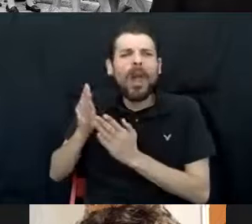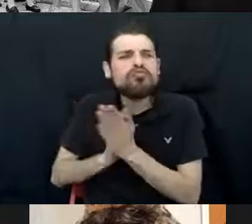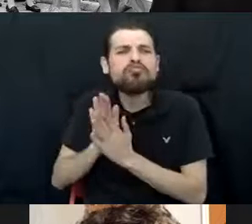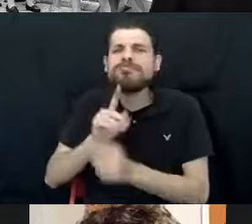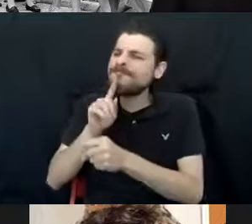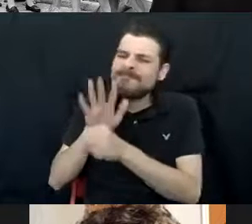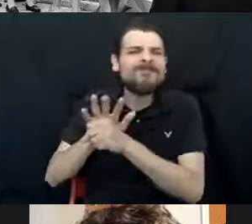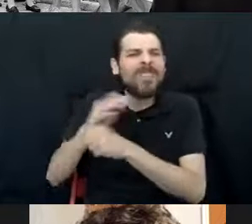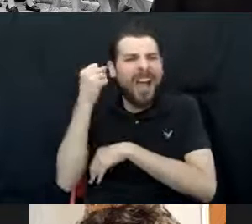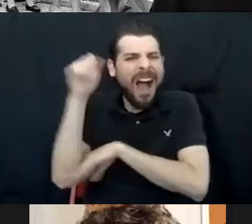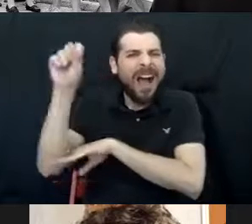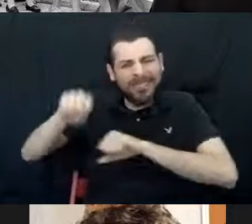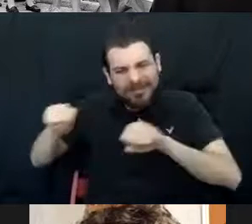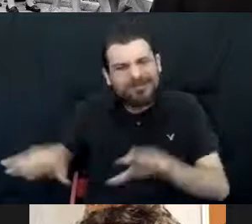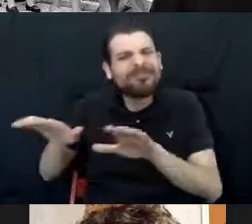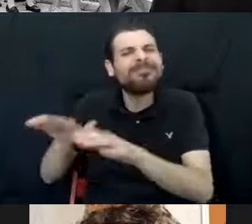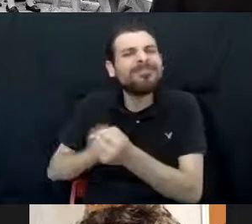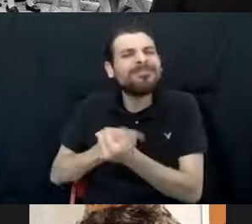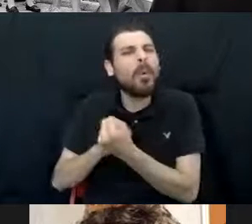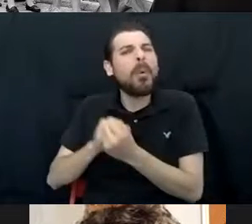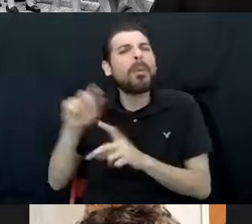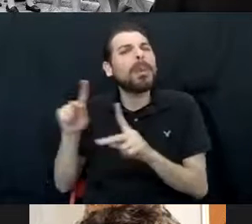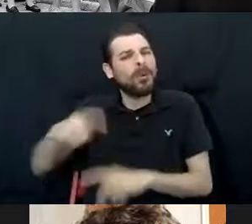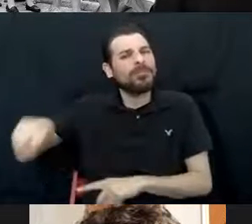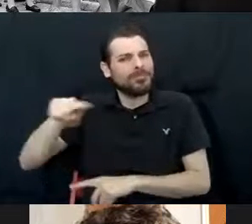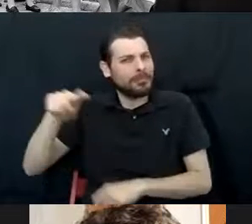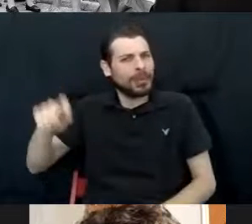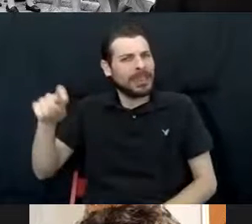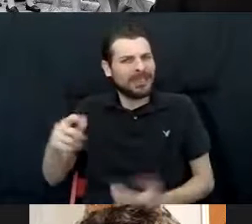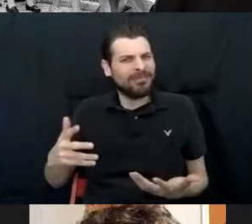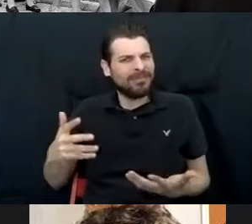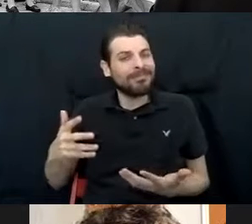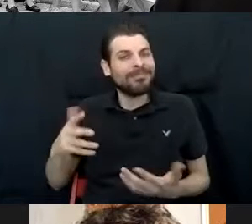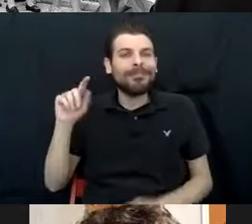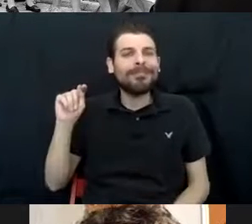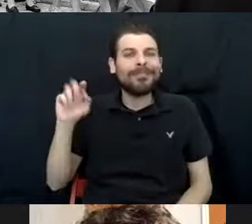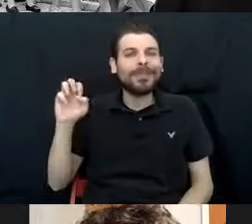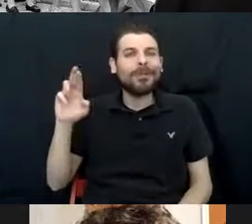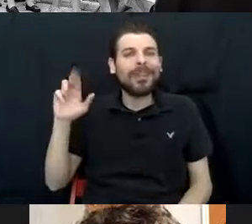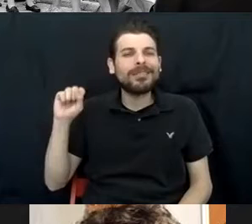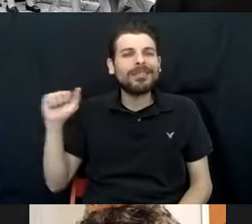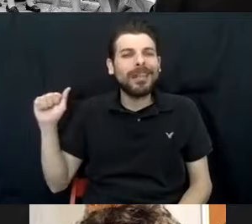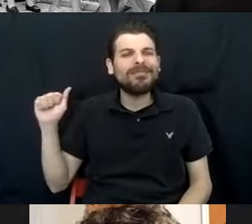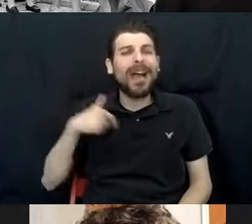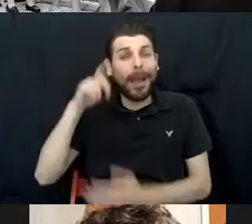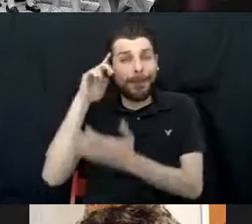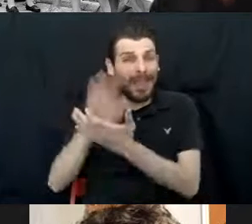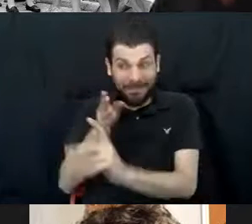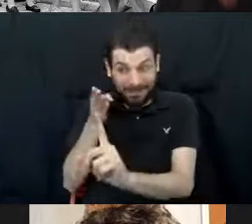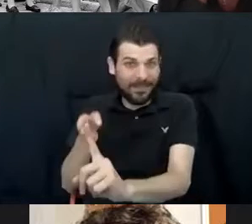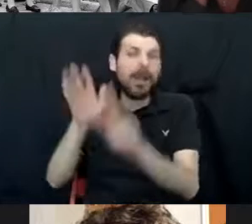needed it most? I believe that Teressa will make a great mayor. She needs financial